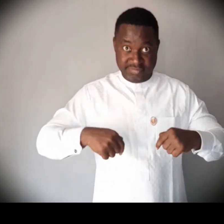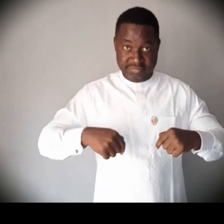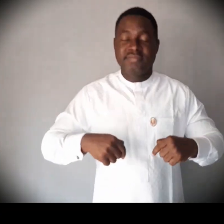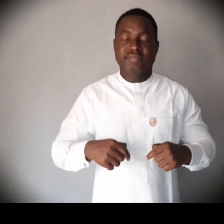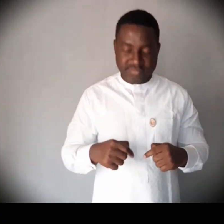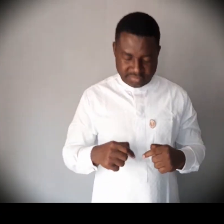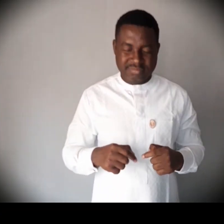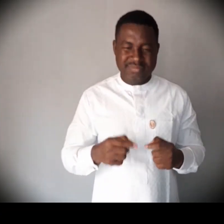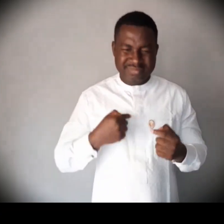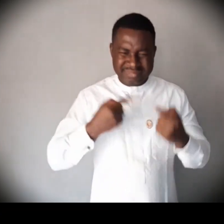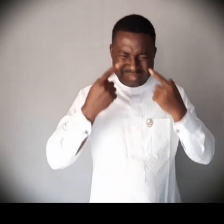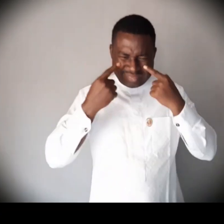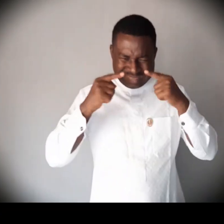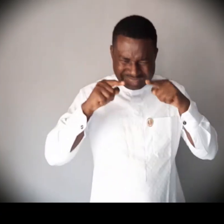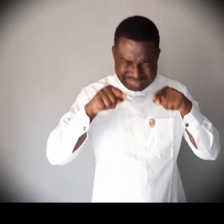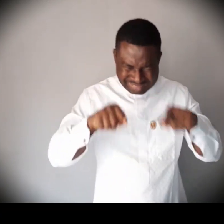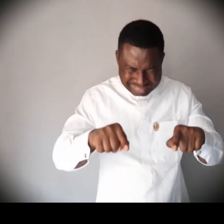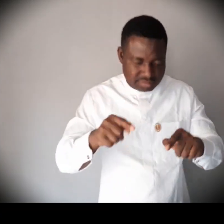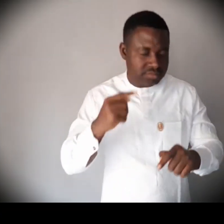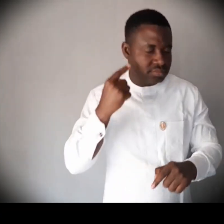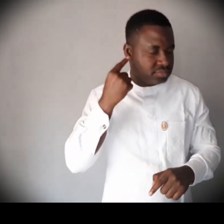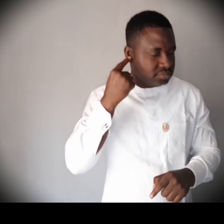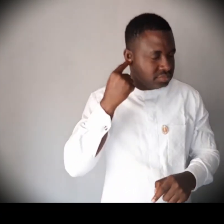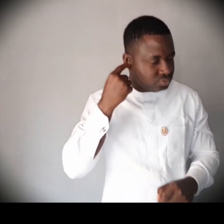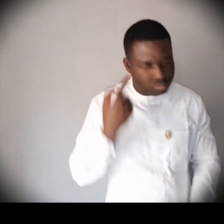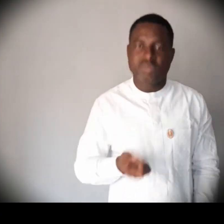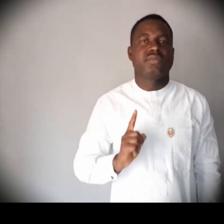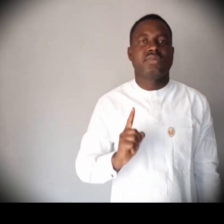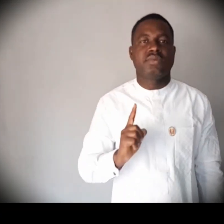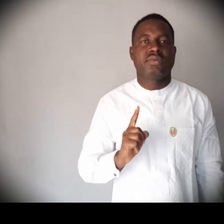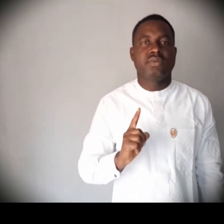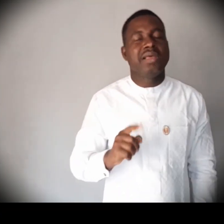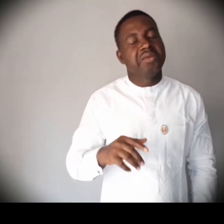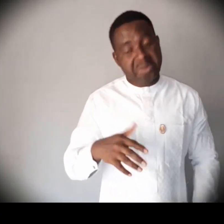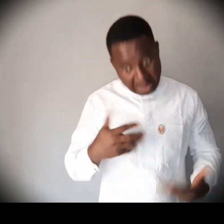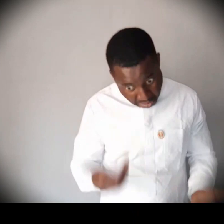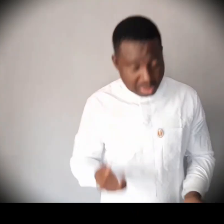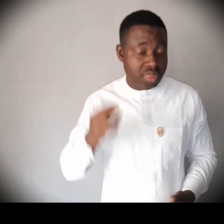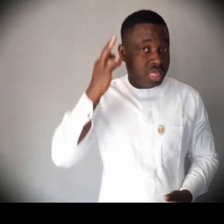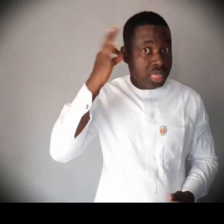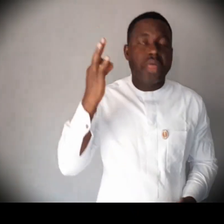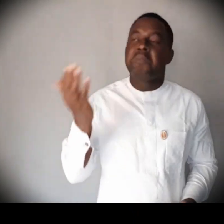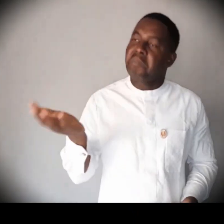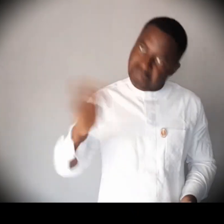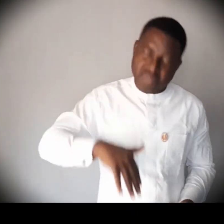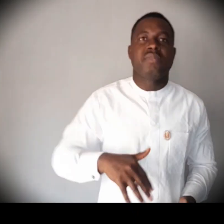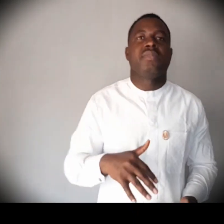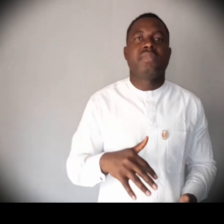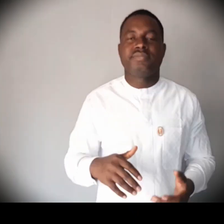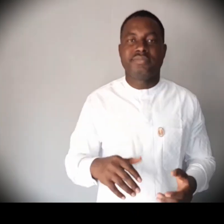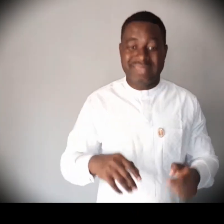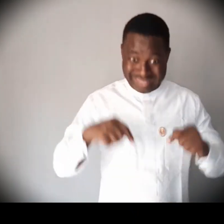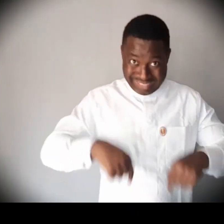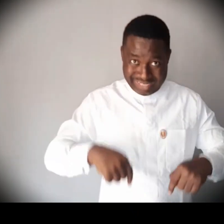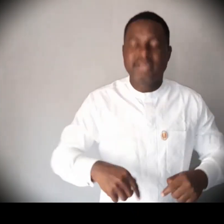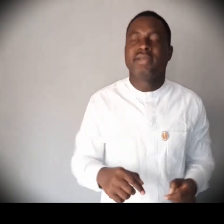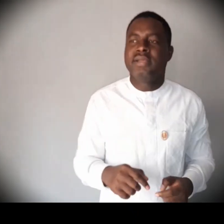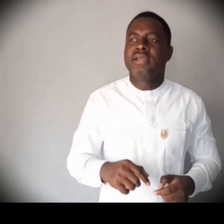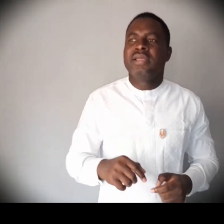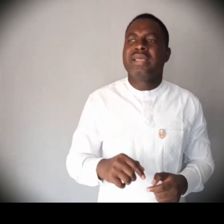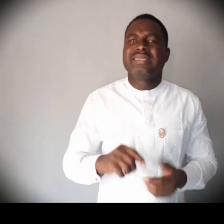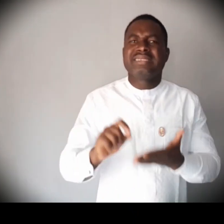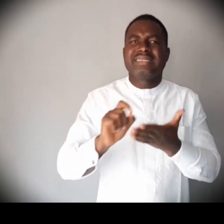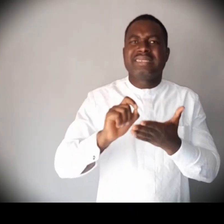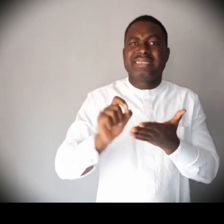Nigeria, for instance, you can imagine that pupils and students are still being flogged in school for